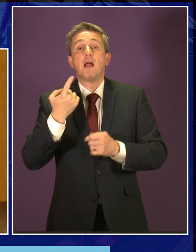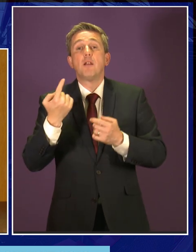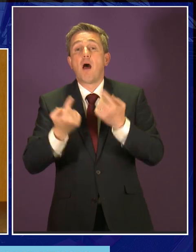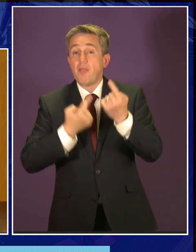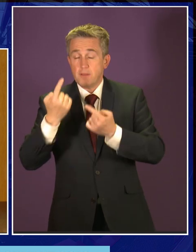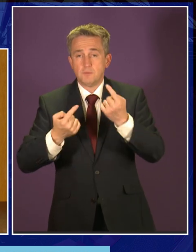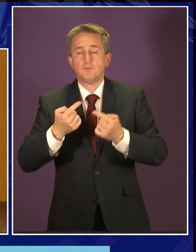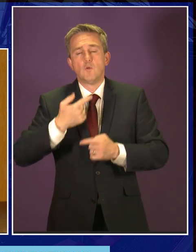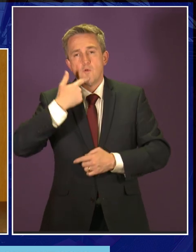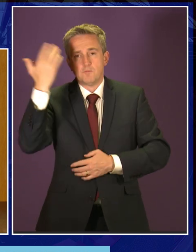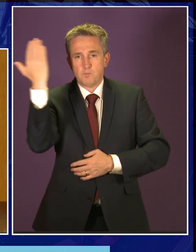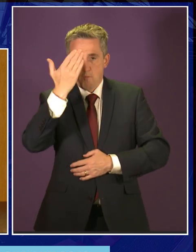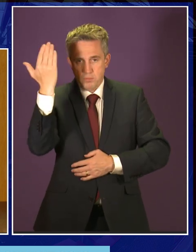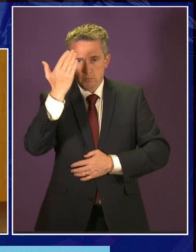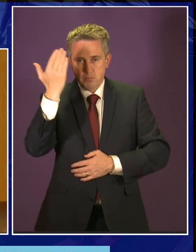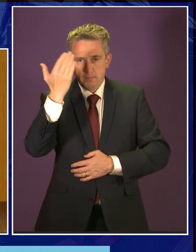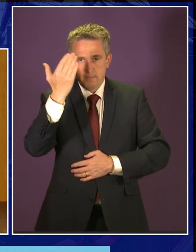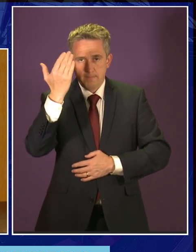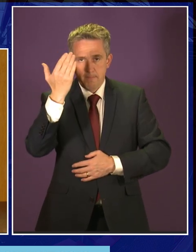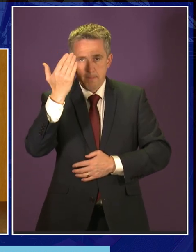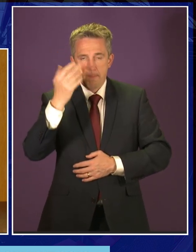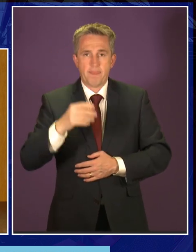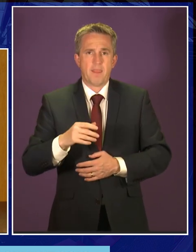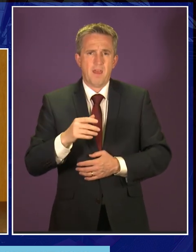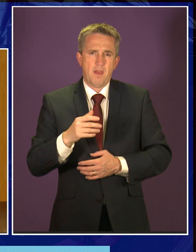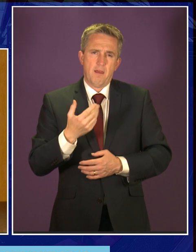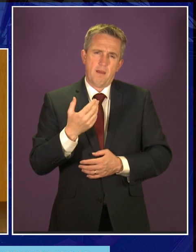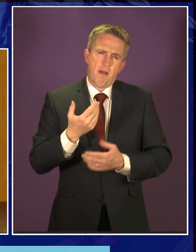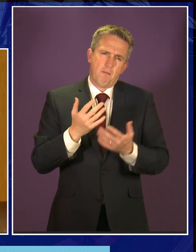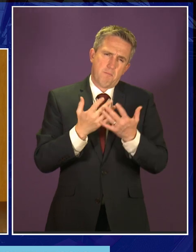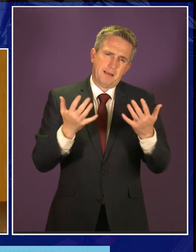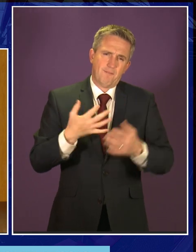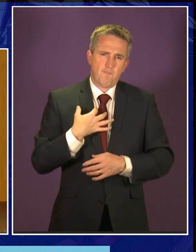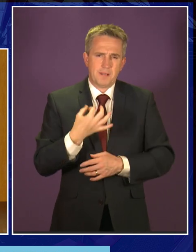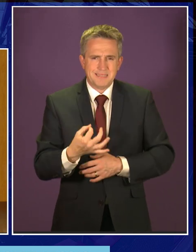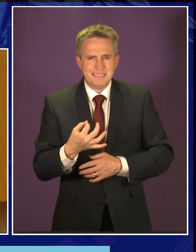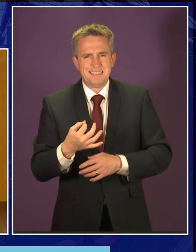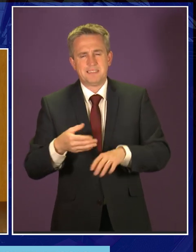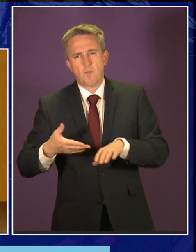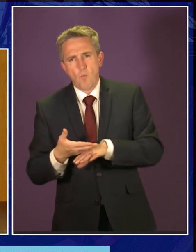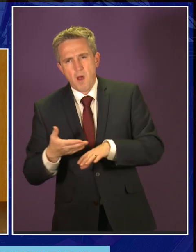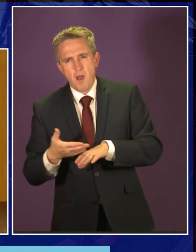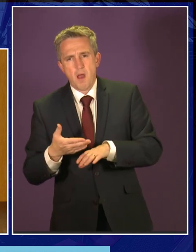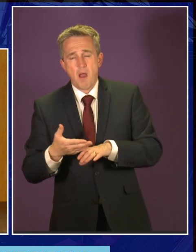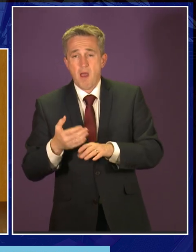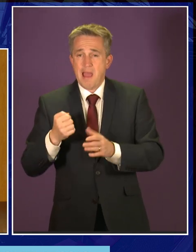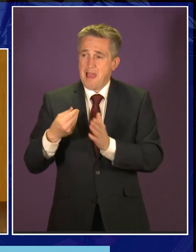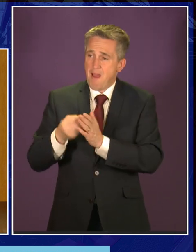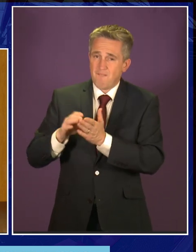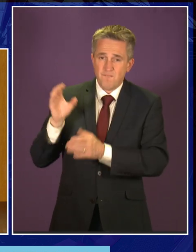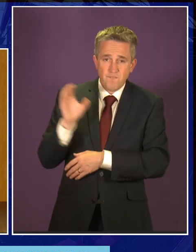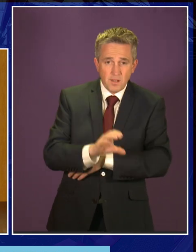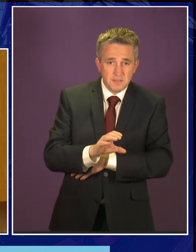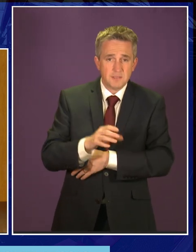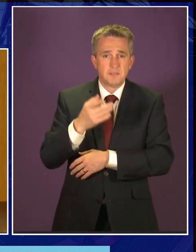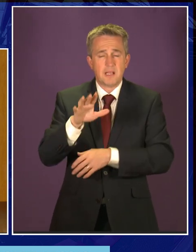huge contribution to the last few days. Our indefatigable team of volunteers and aides, our generous funders, sponsors,